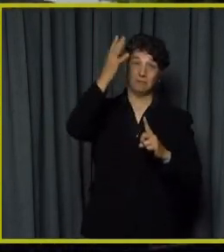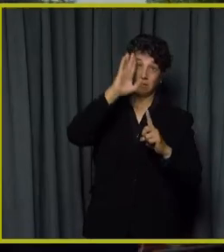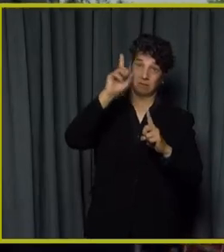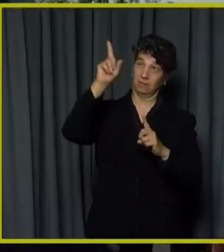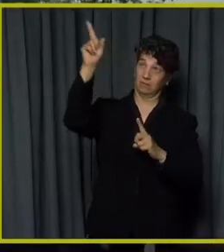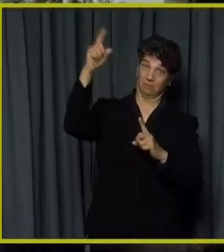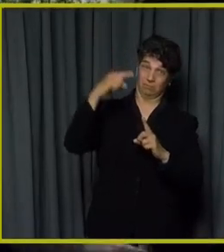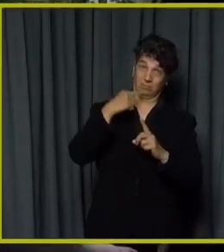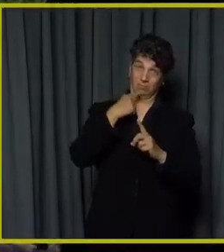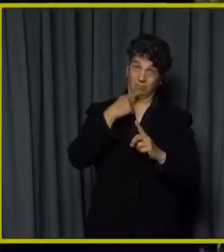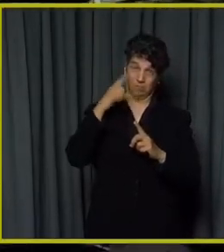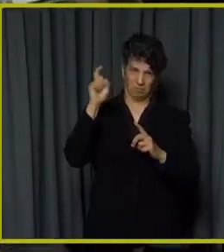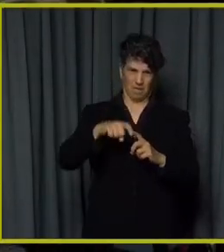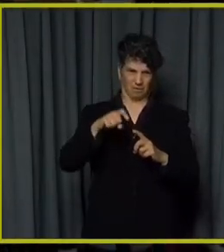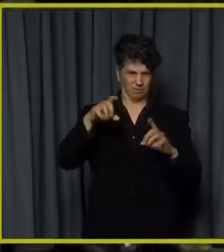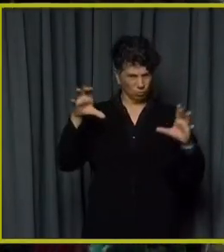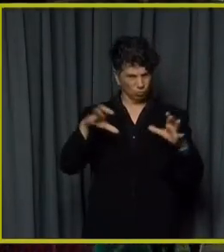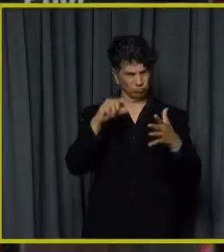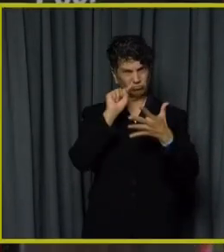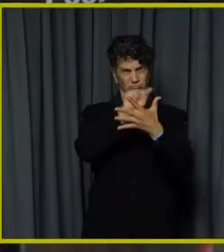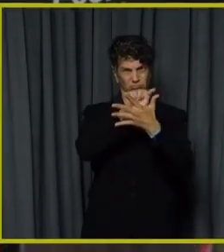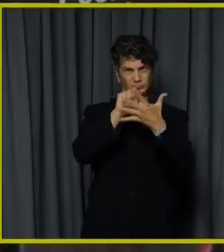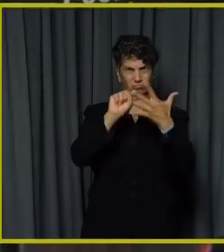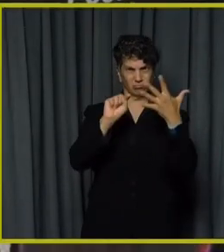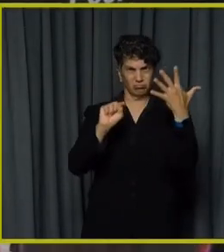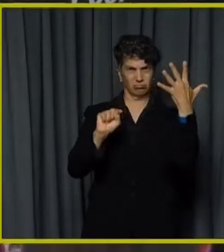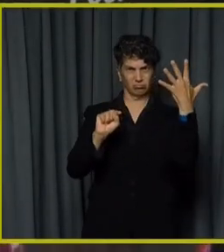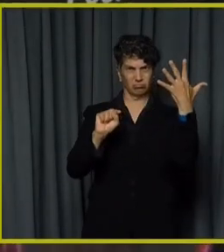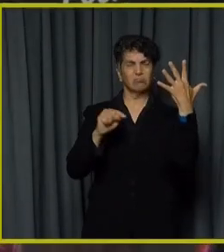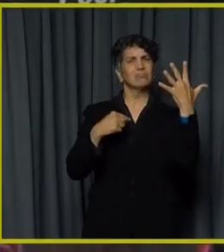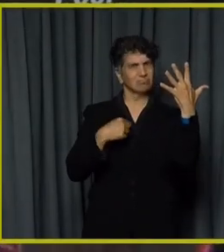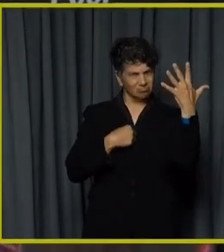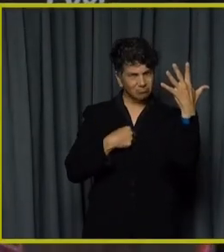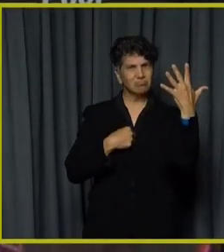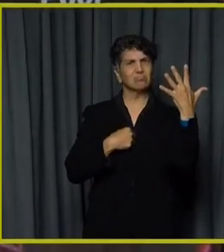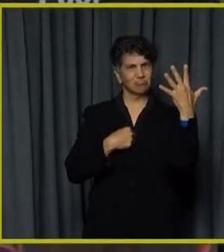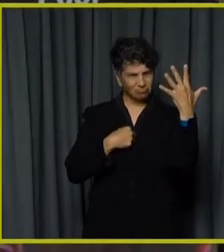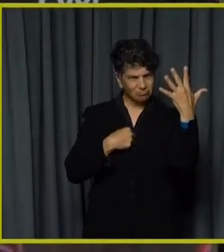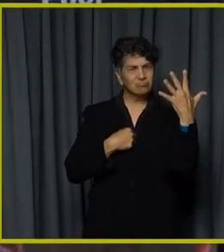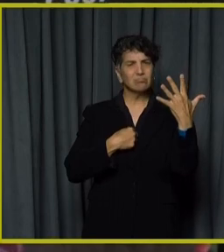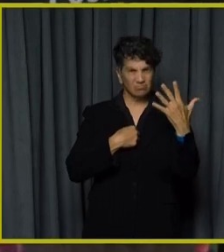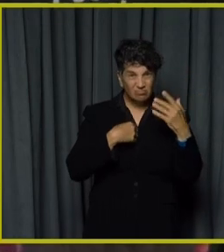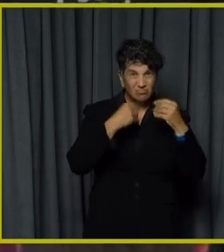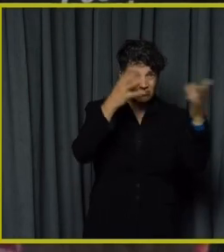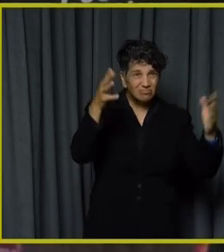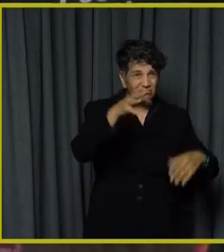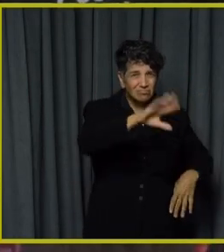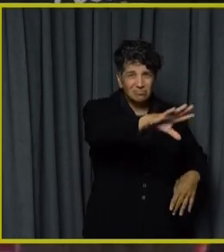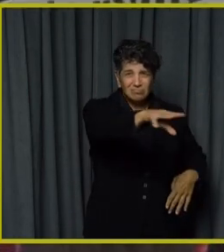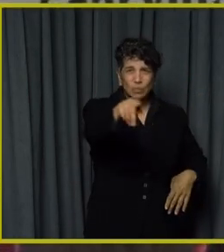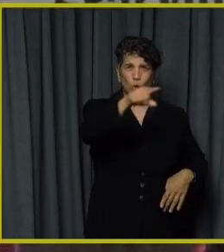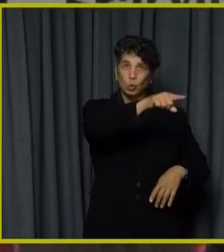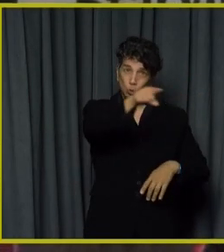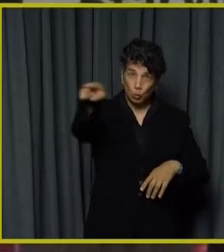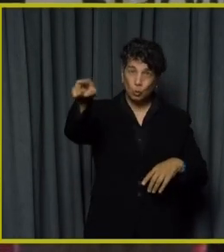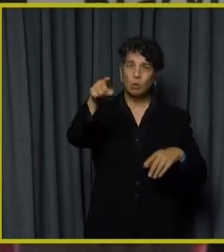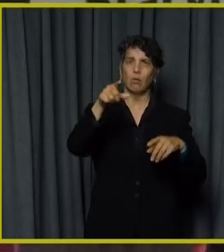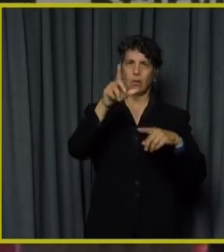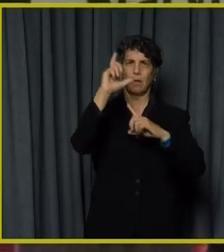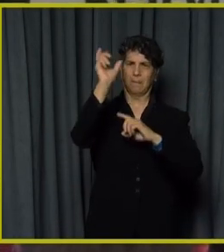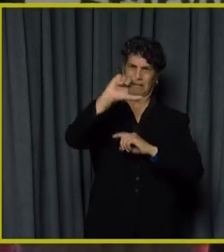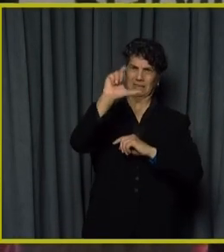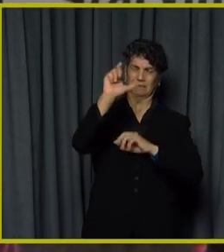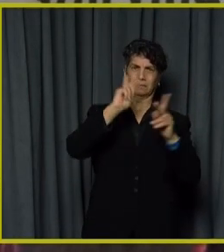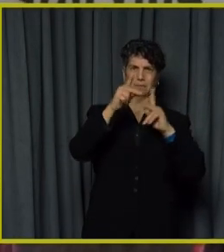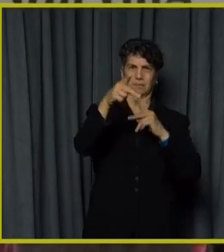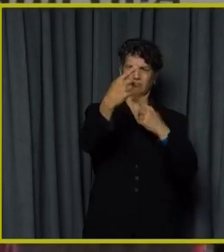So I'm here today to tell you that you can count on us, our communities, Muslim